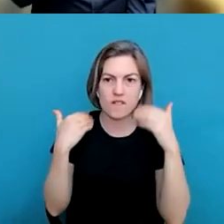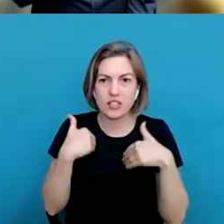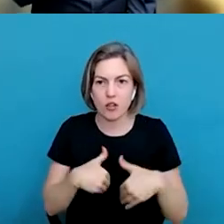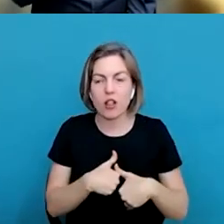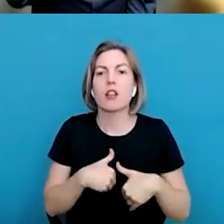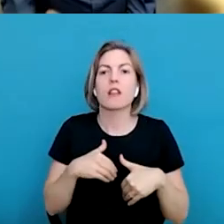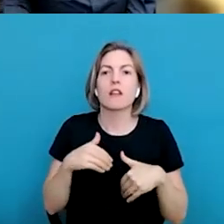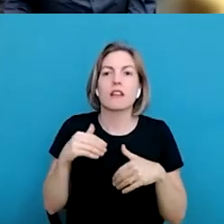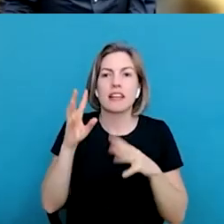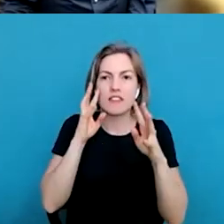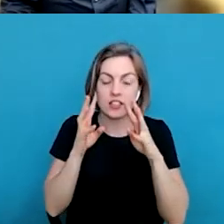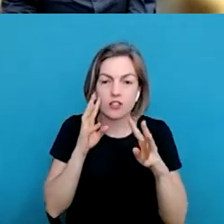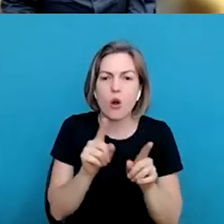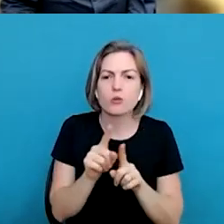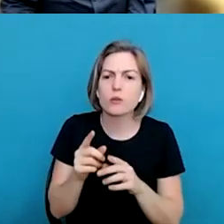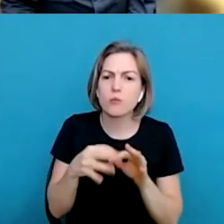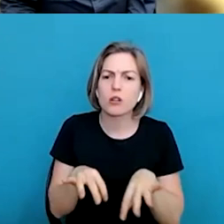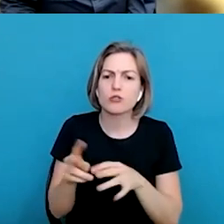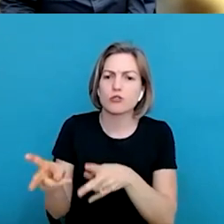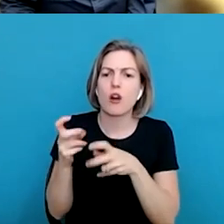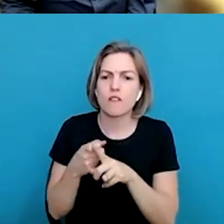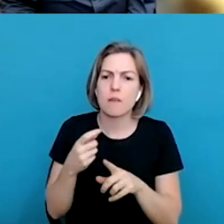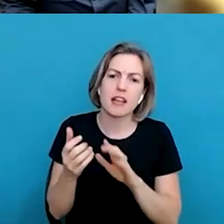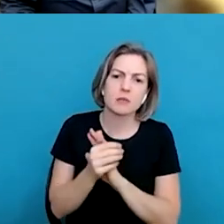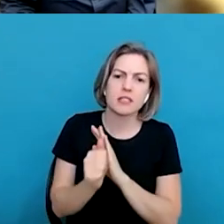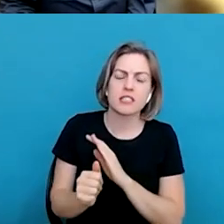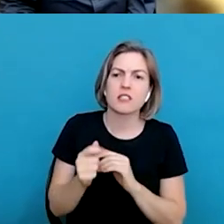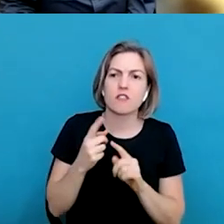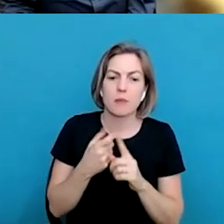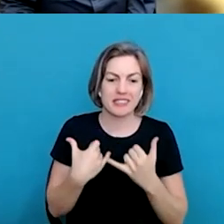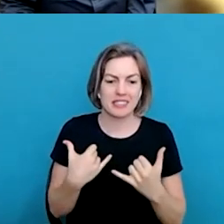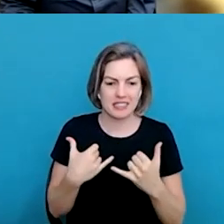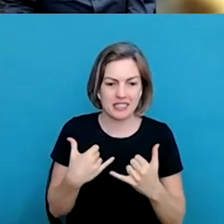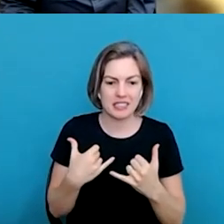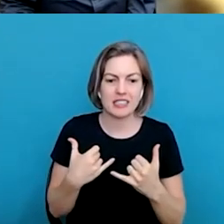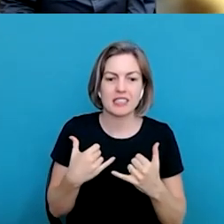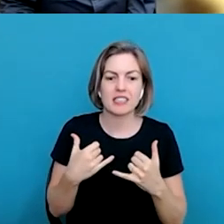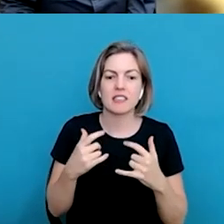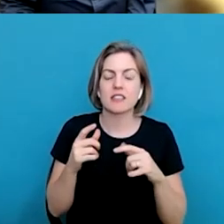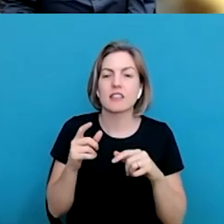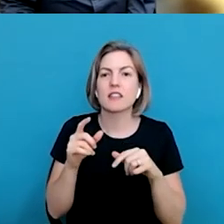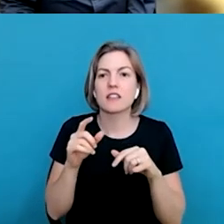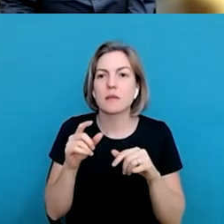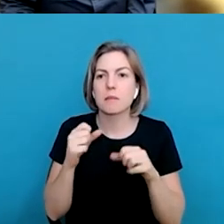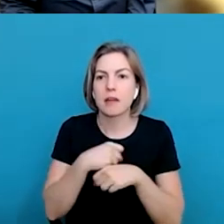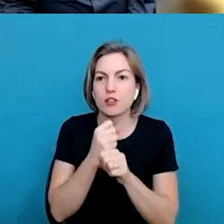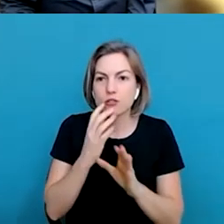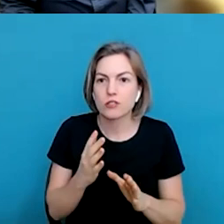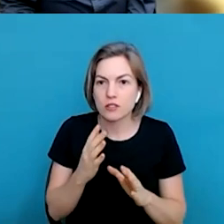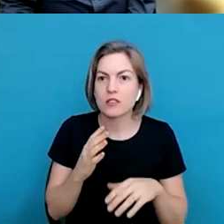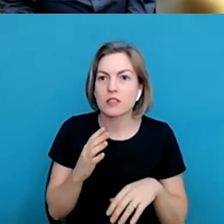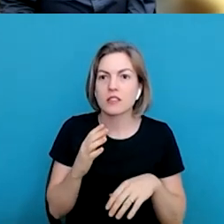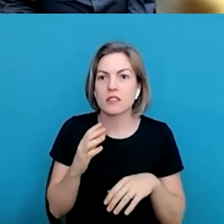to also draw from the expertise of the existing maker communities that are addressing these things. So there's a lot of medical making that's going on